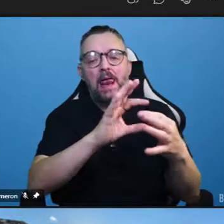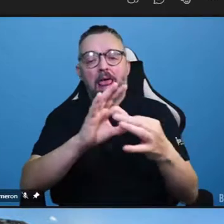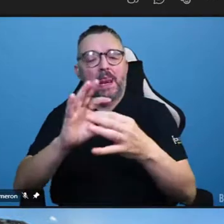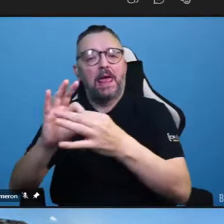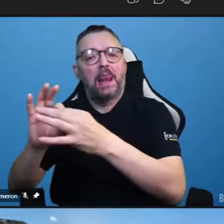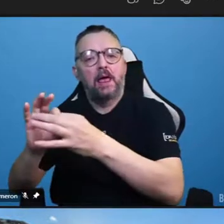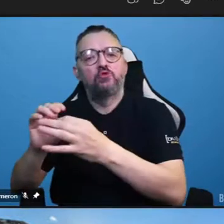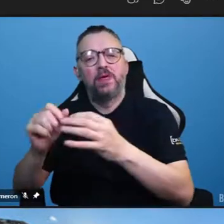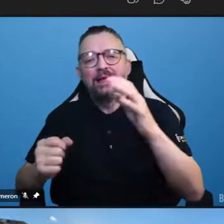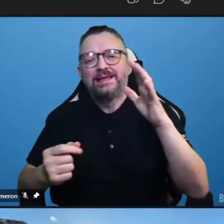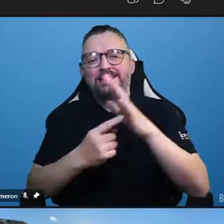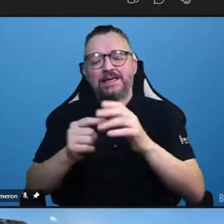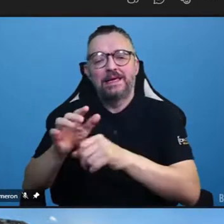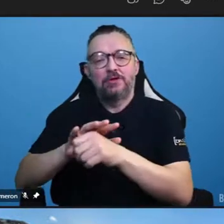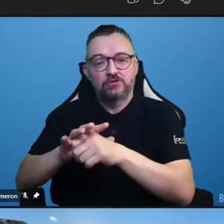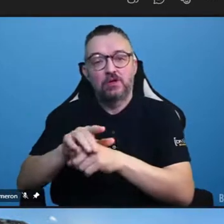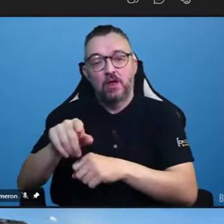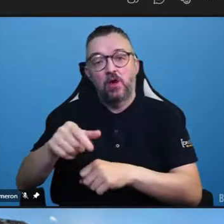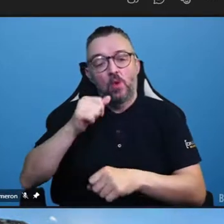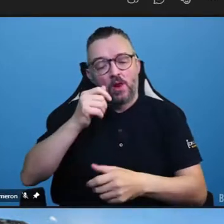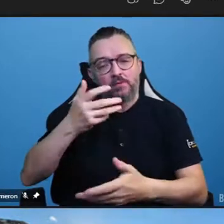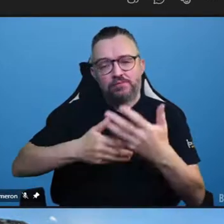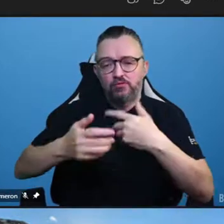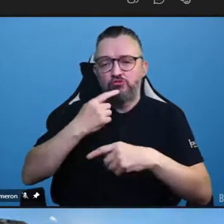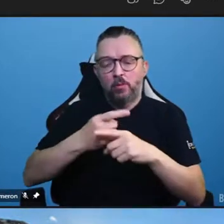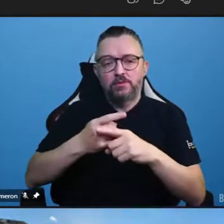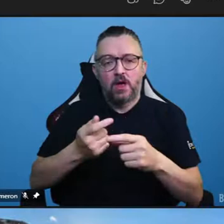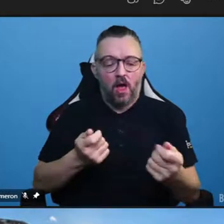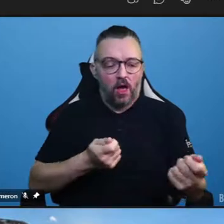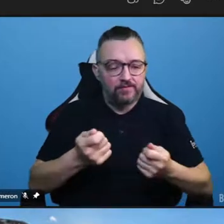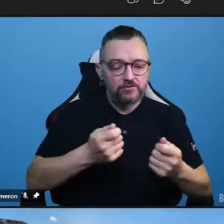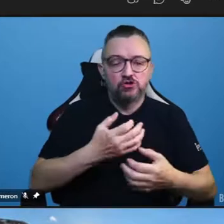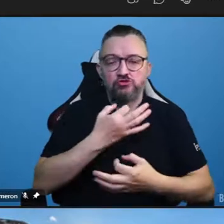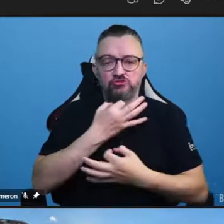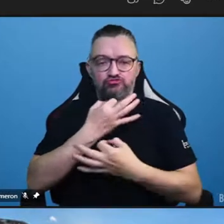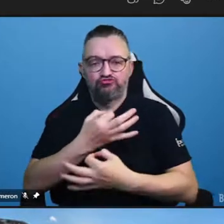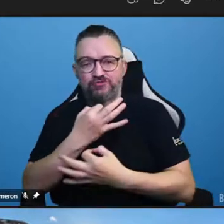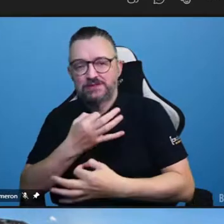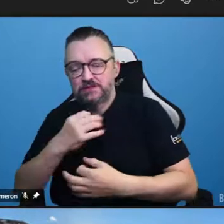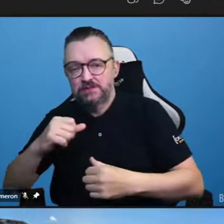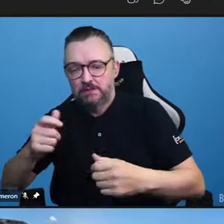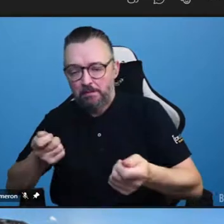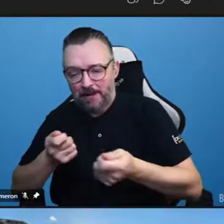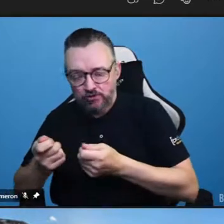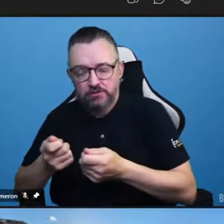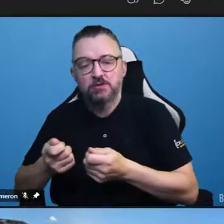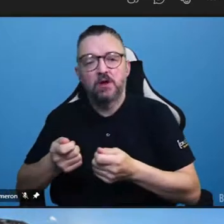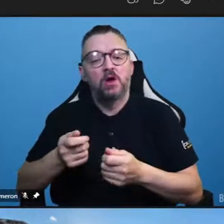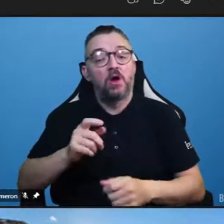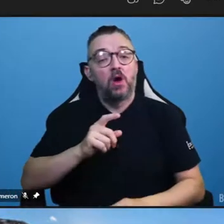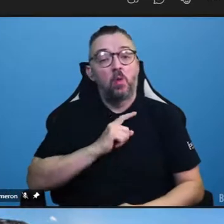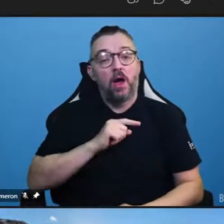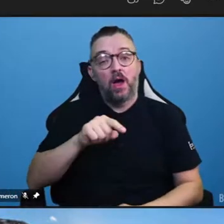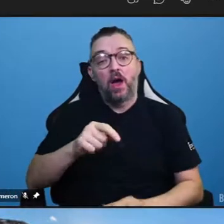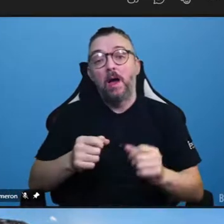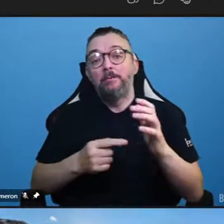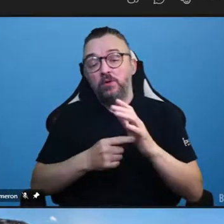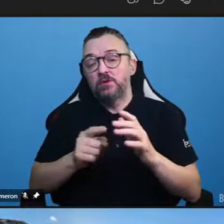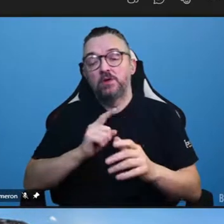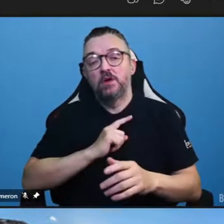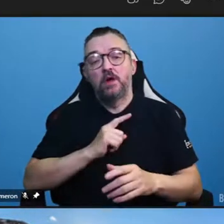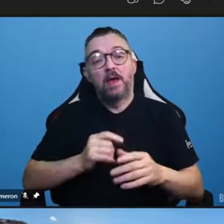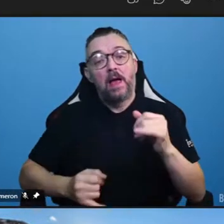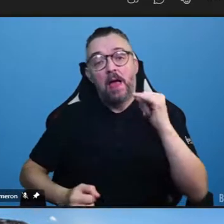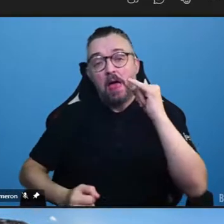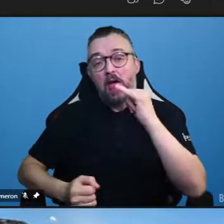whether it will inform our opinion on governance, risk management or internal controls. And that's important because the final report that will come from us,